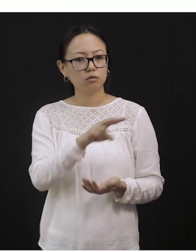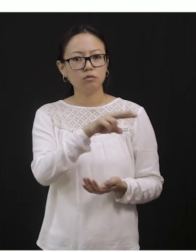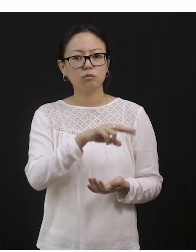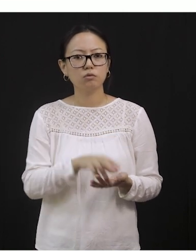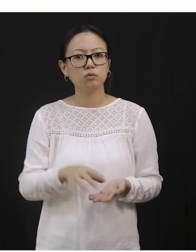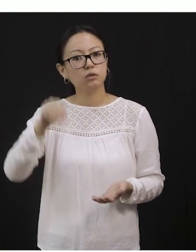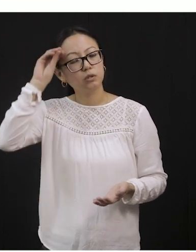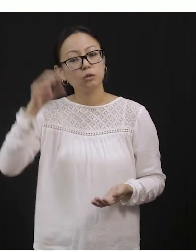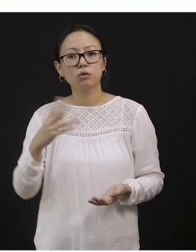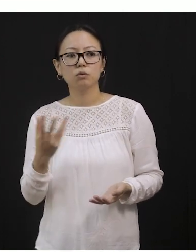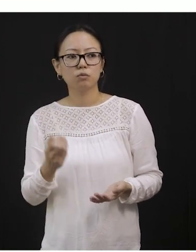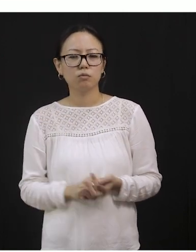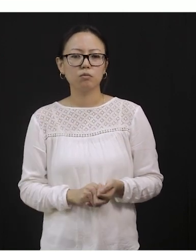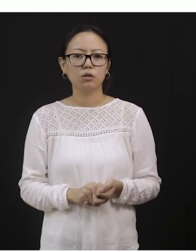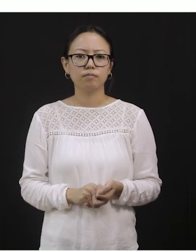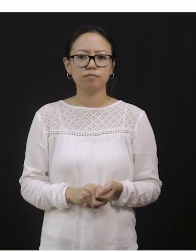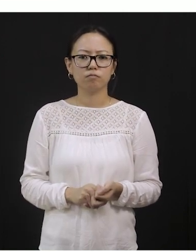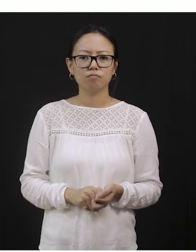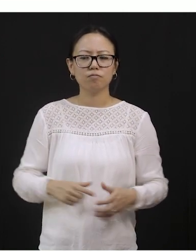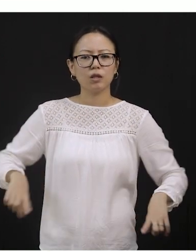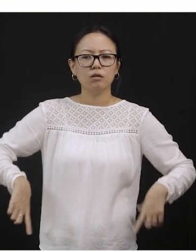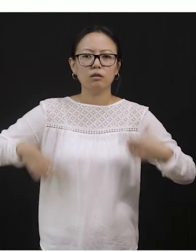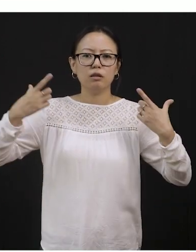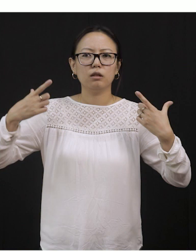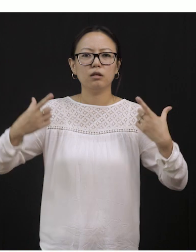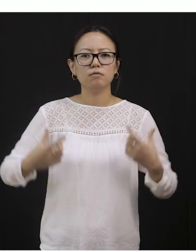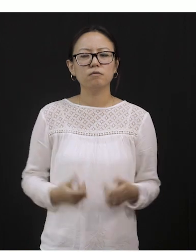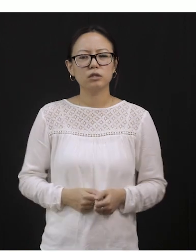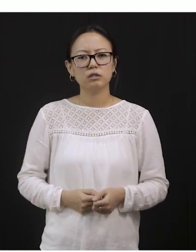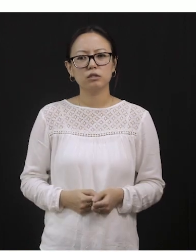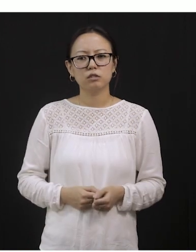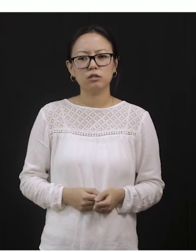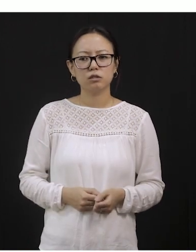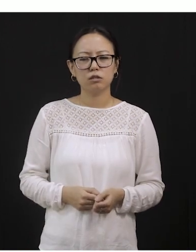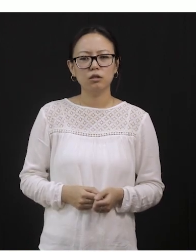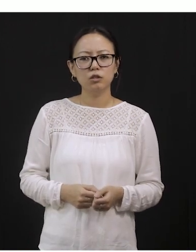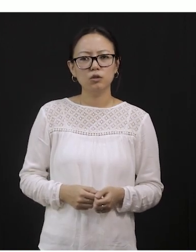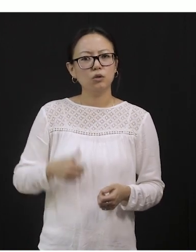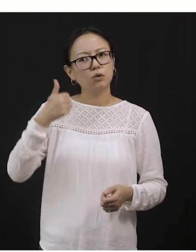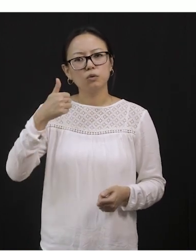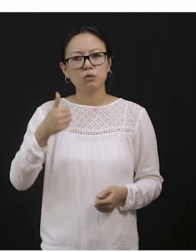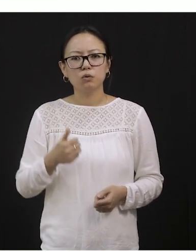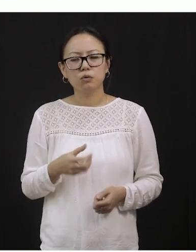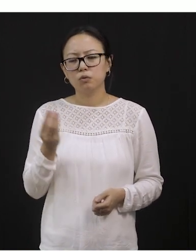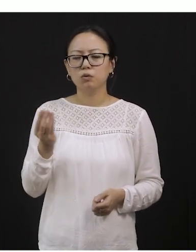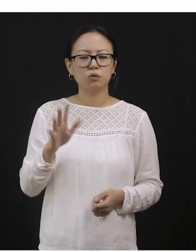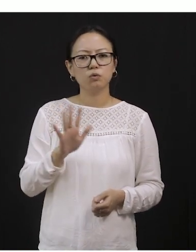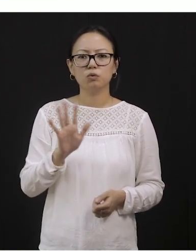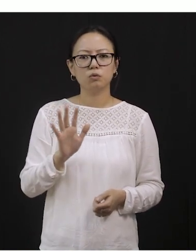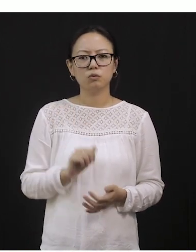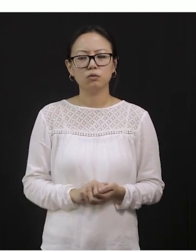smooth. Yes or no? There is going to be ups and downs. There is going to be struggles. There is going to be difficulties. But